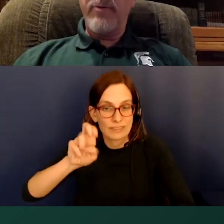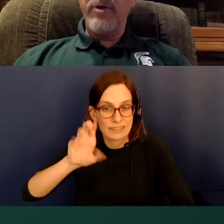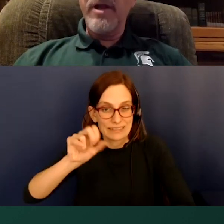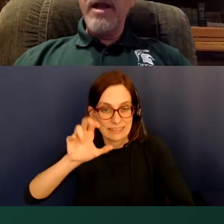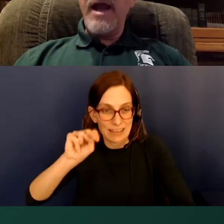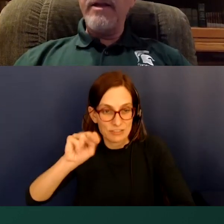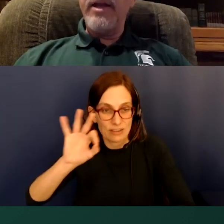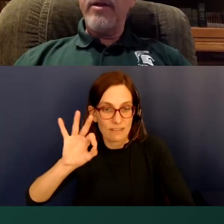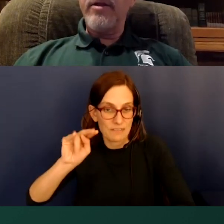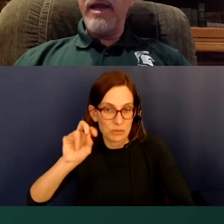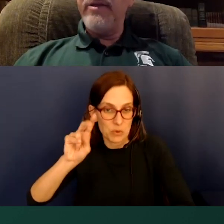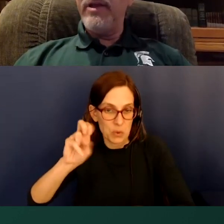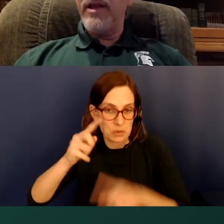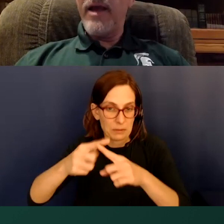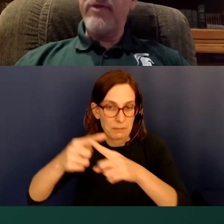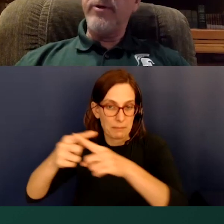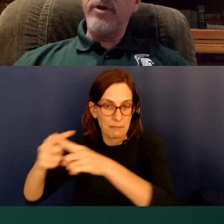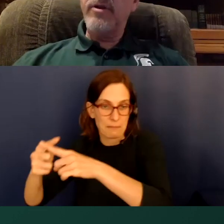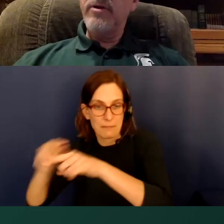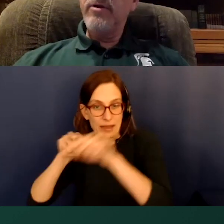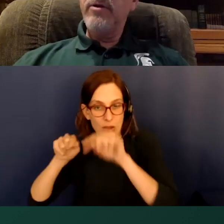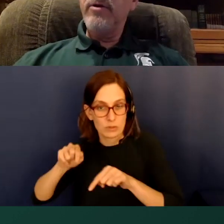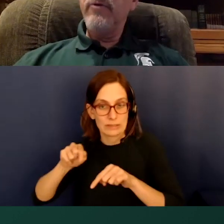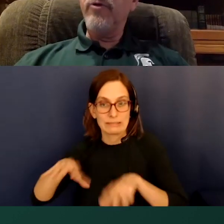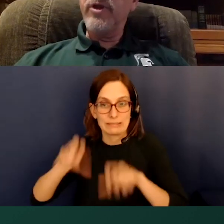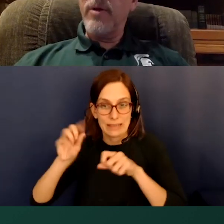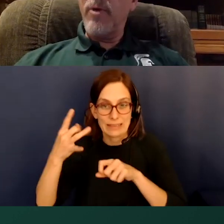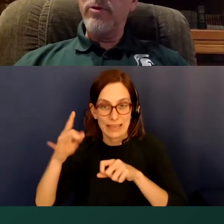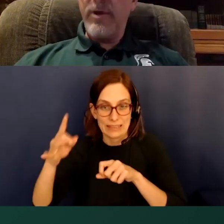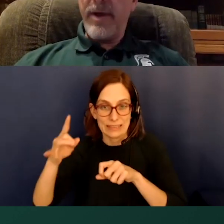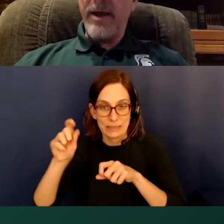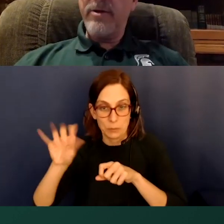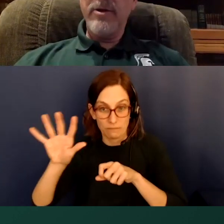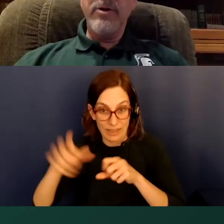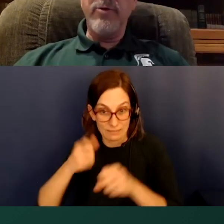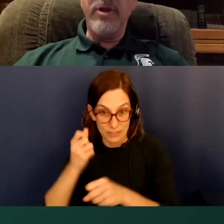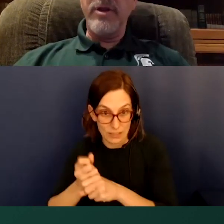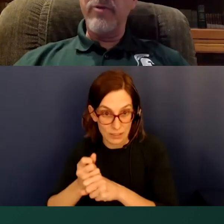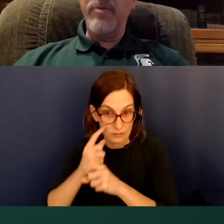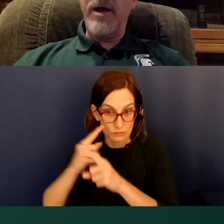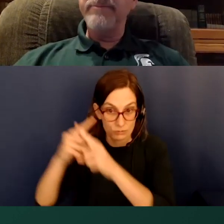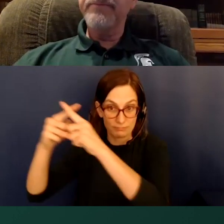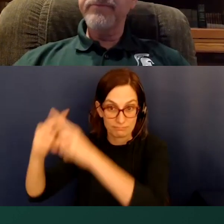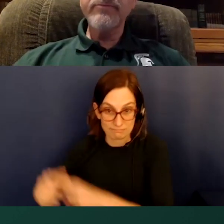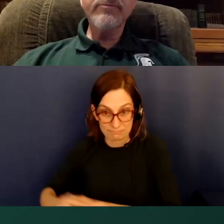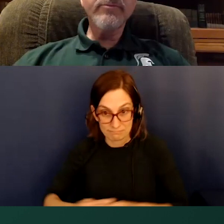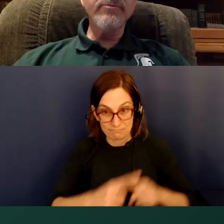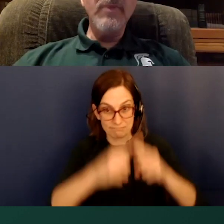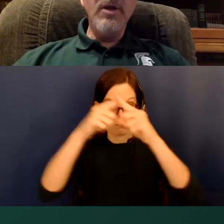going backwards. And it takes 18 and a half years for it to come all the way back to its initial spot.